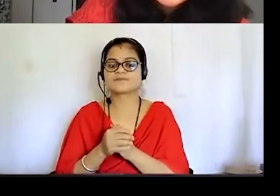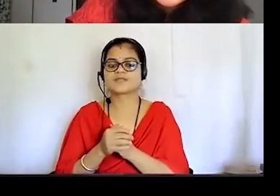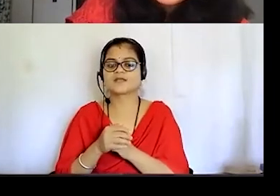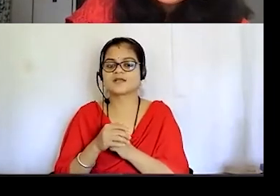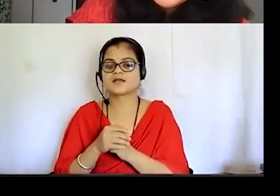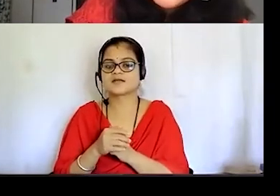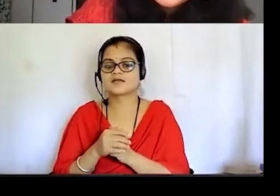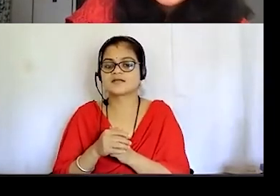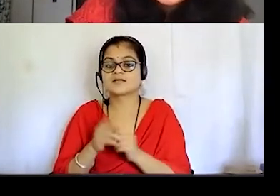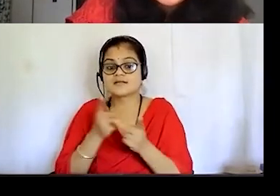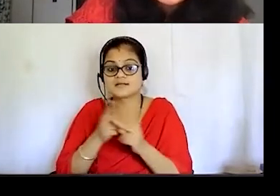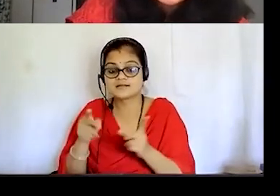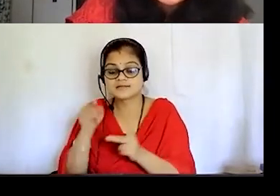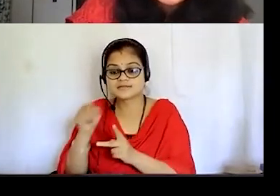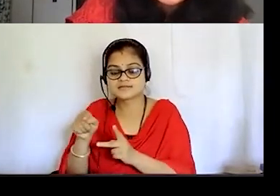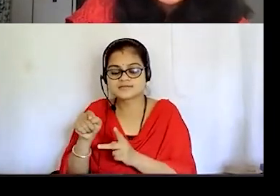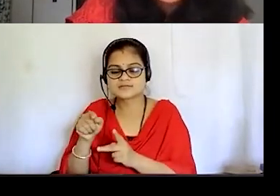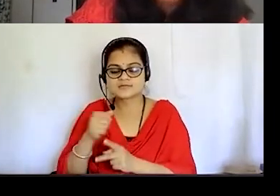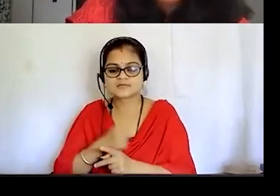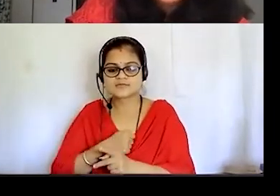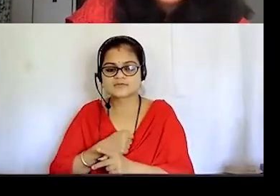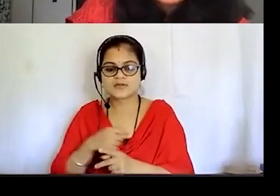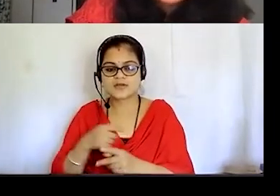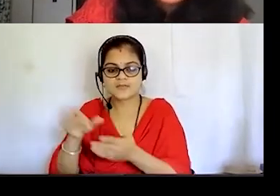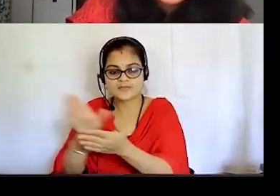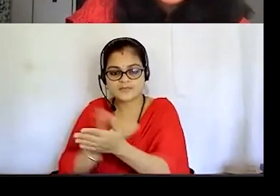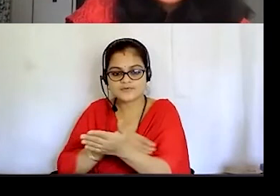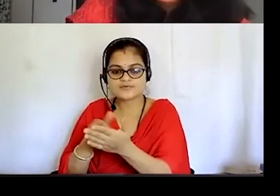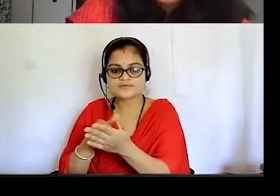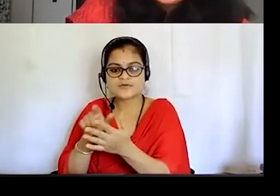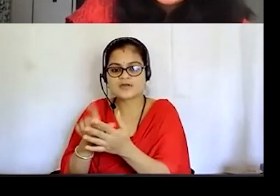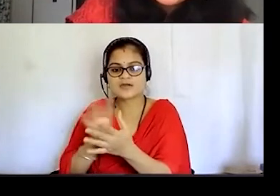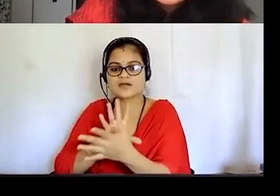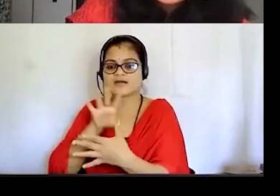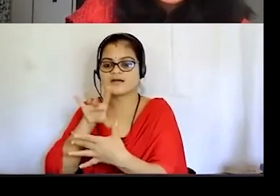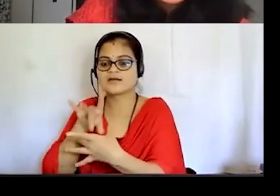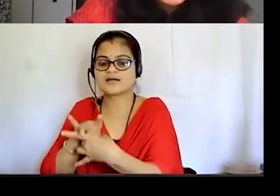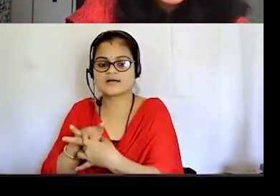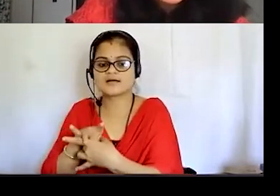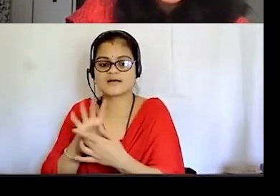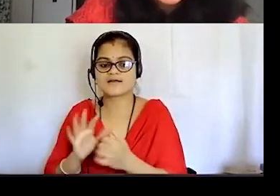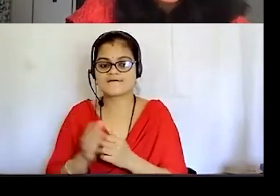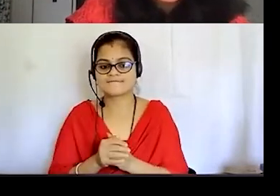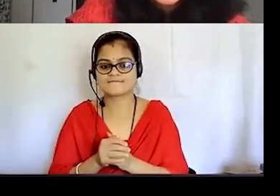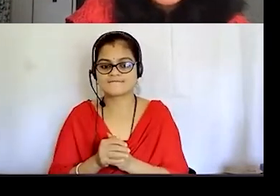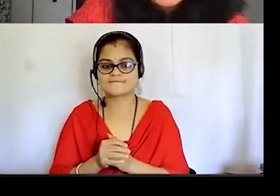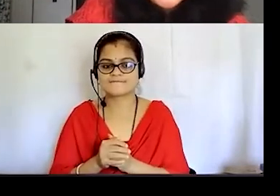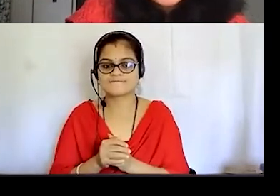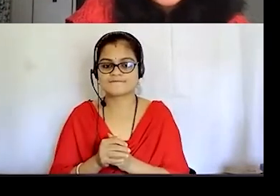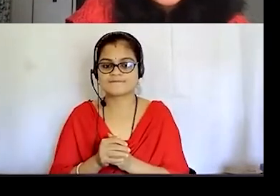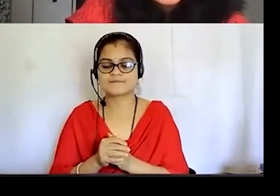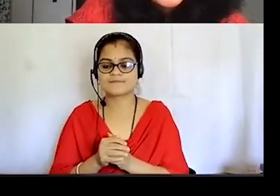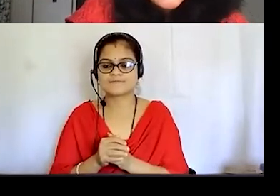music, finding its residency in a music vault. The music vault then serves as a collective